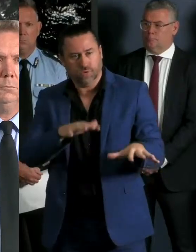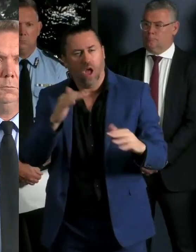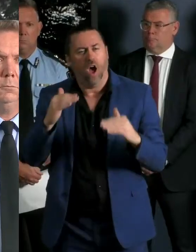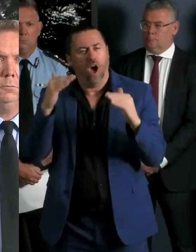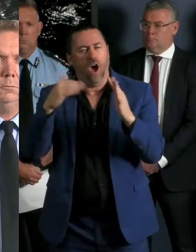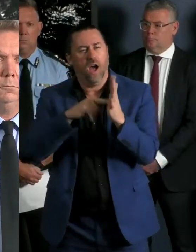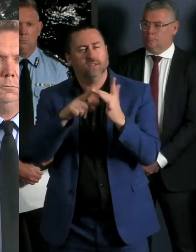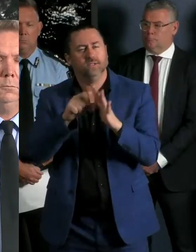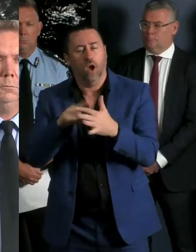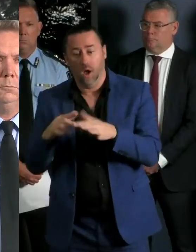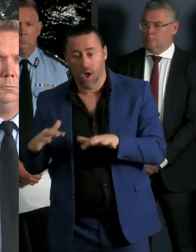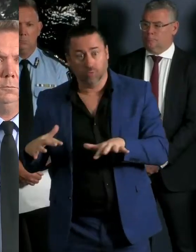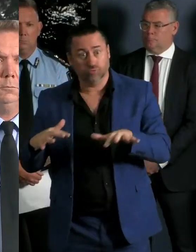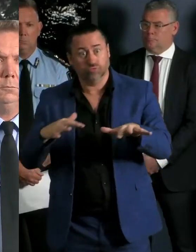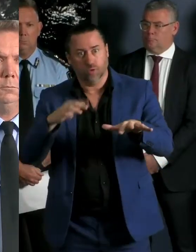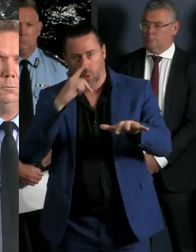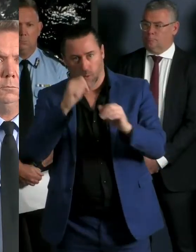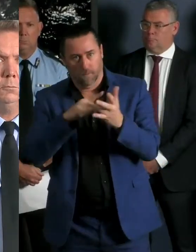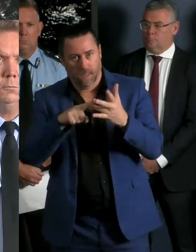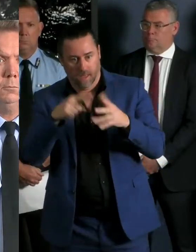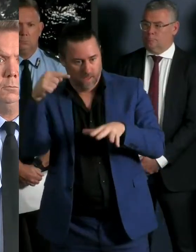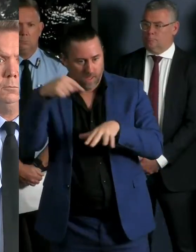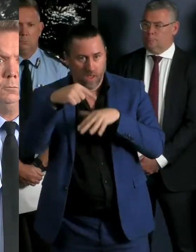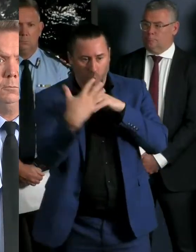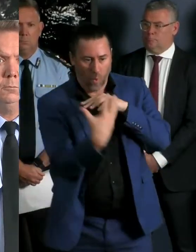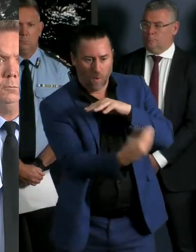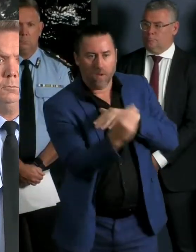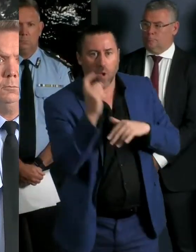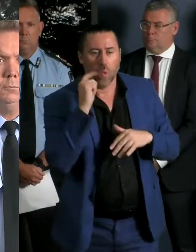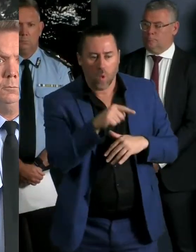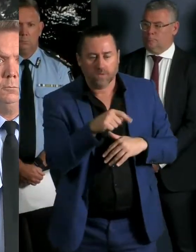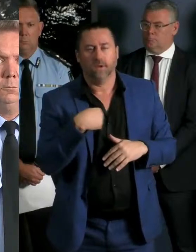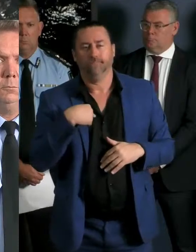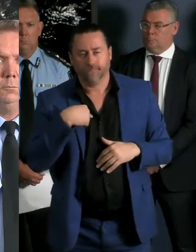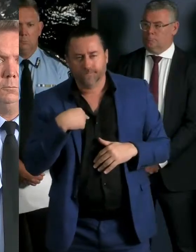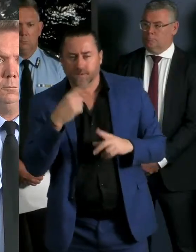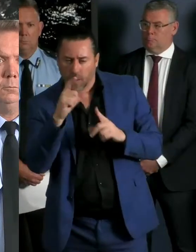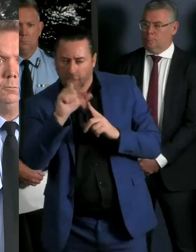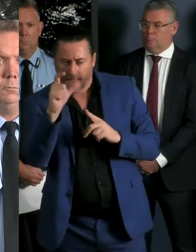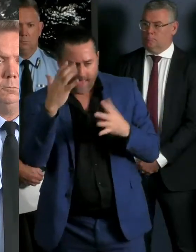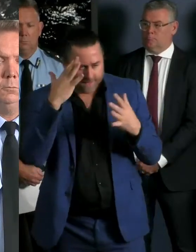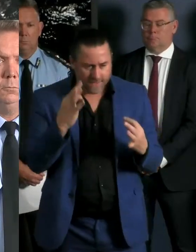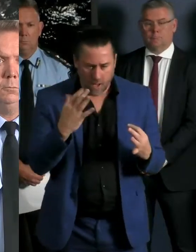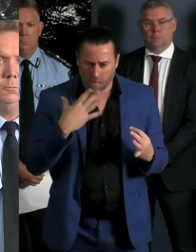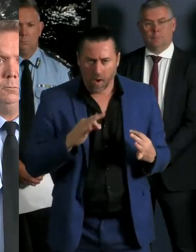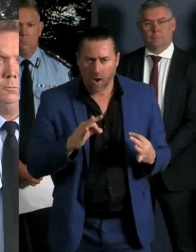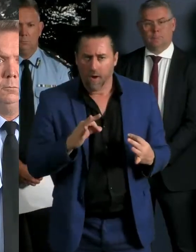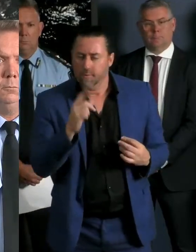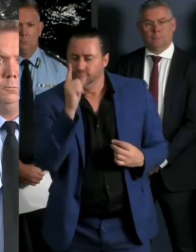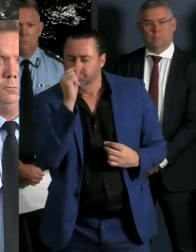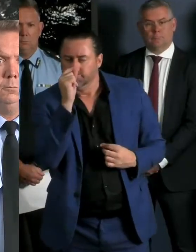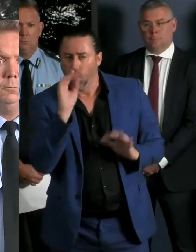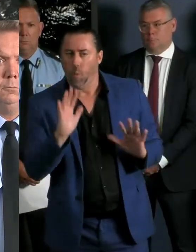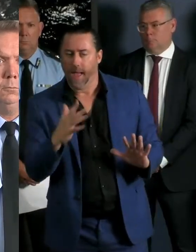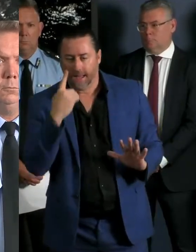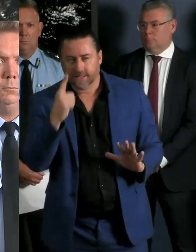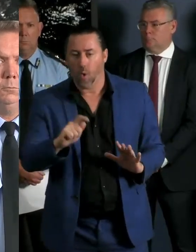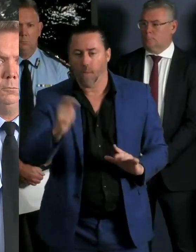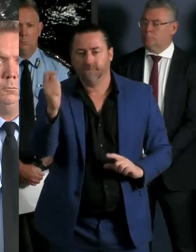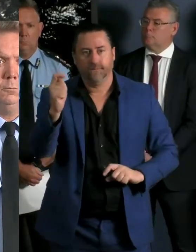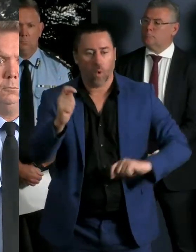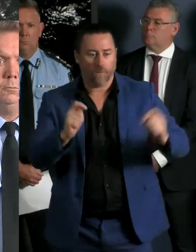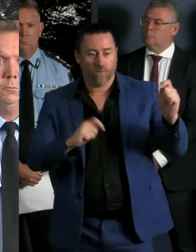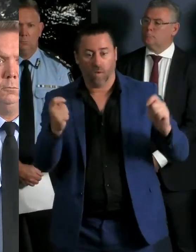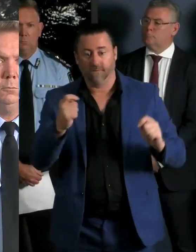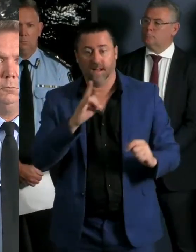proactively de-energise underground assets in and around the Cairns CBD. And I guess this is the first piece